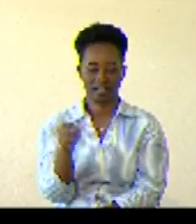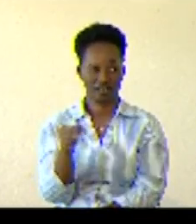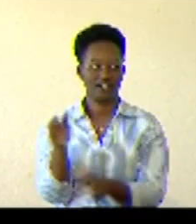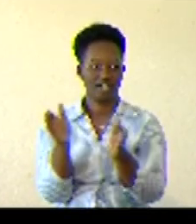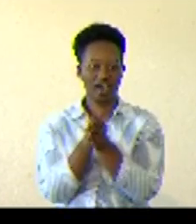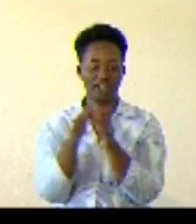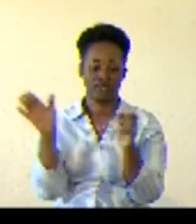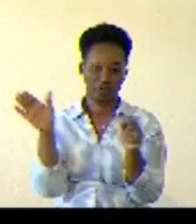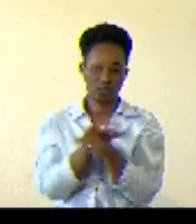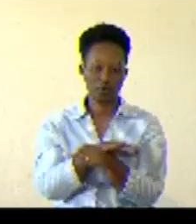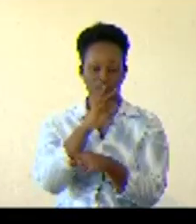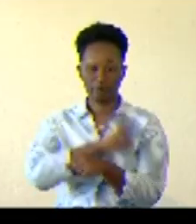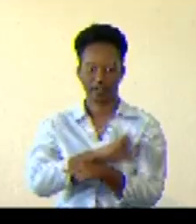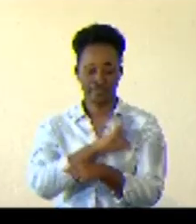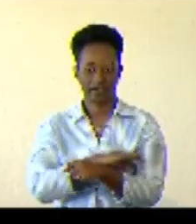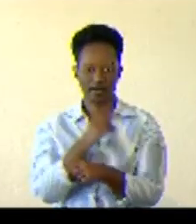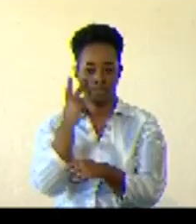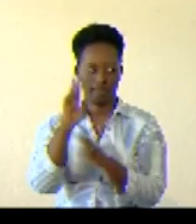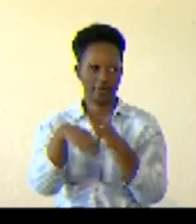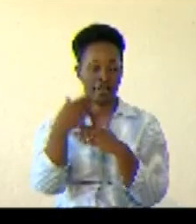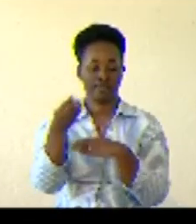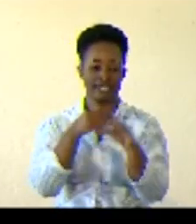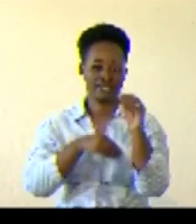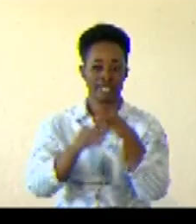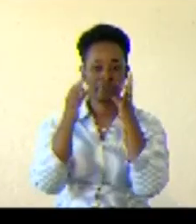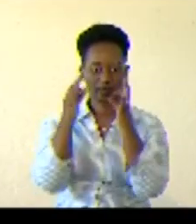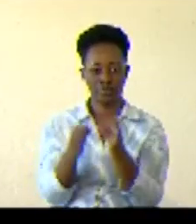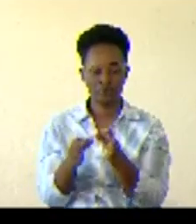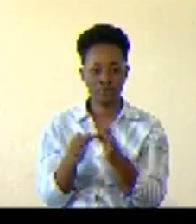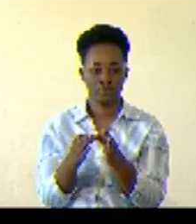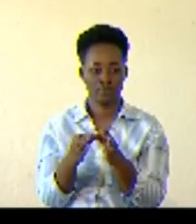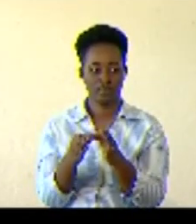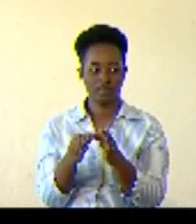And the total profits realized after selling goods was